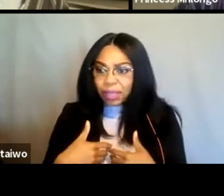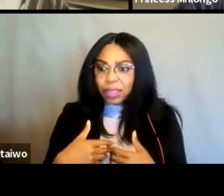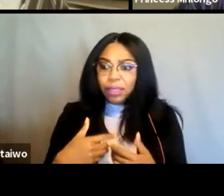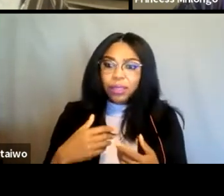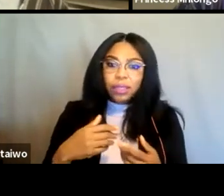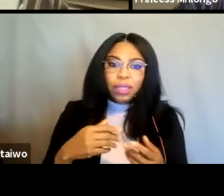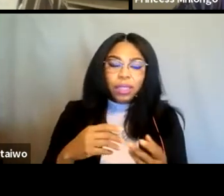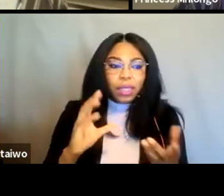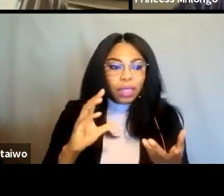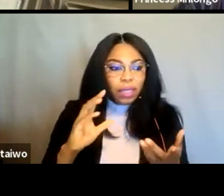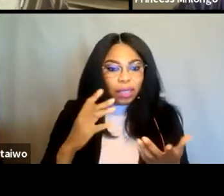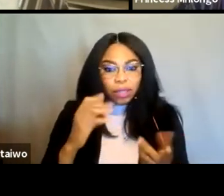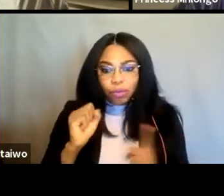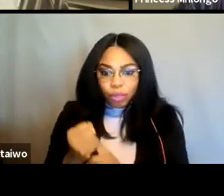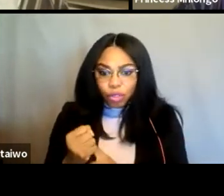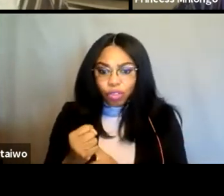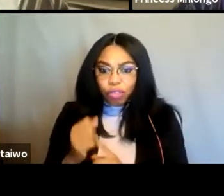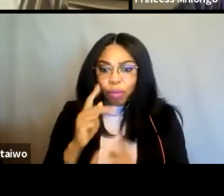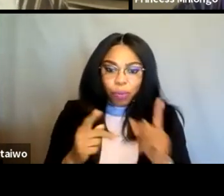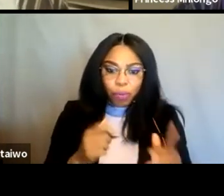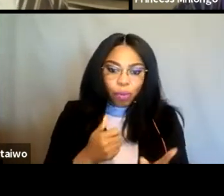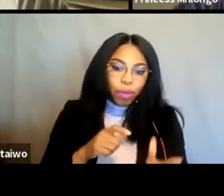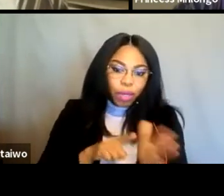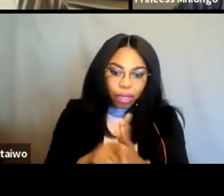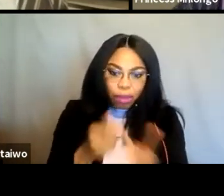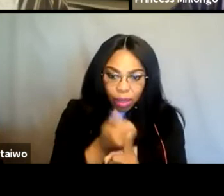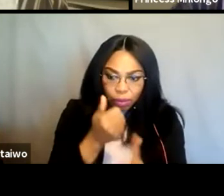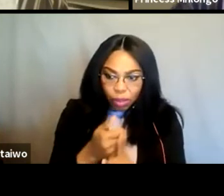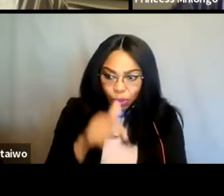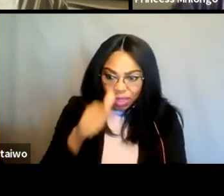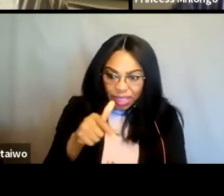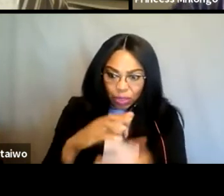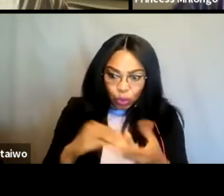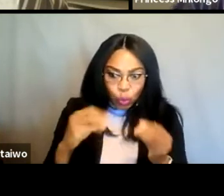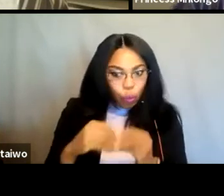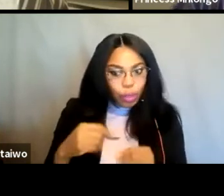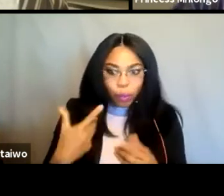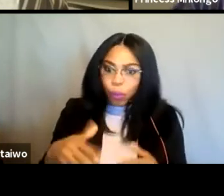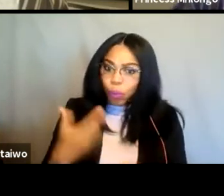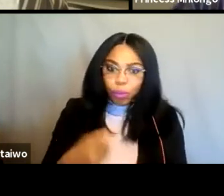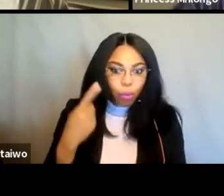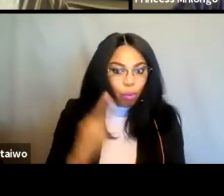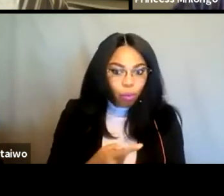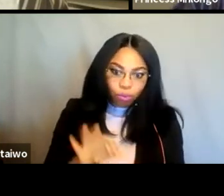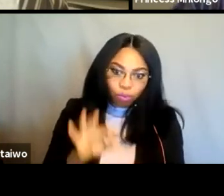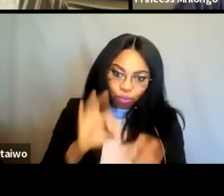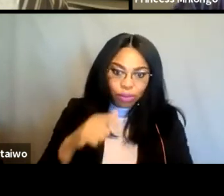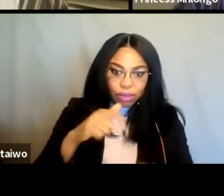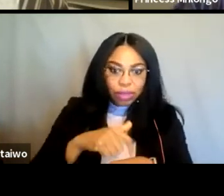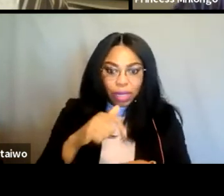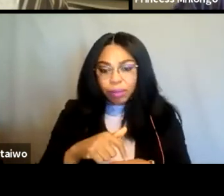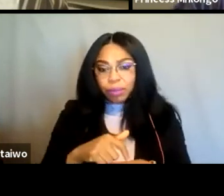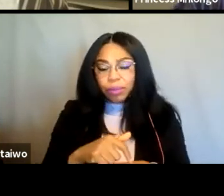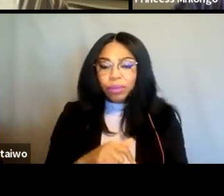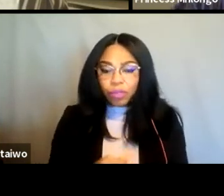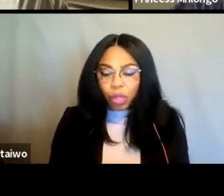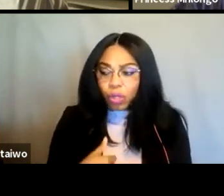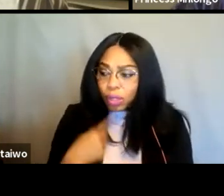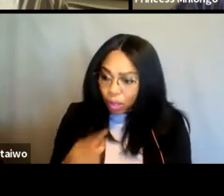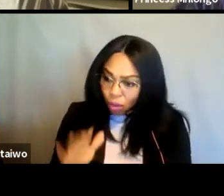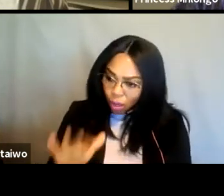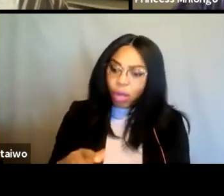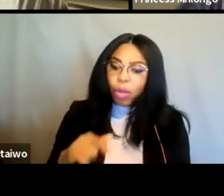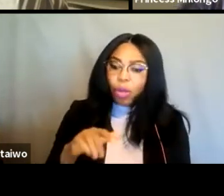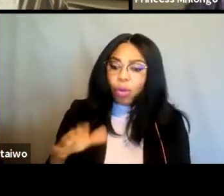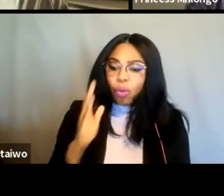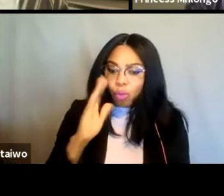I felt, you know, this story is coming at the appropriate time. You know, so I attended rehearsals, you know, this is what we can do. You